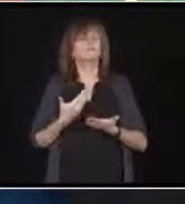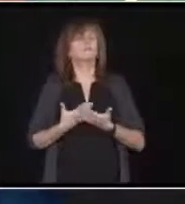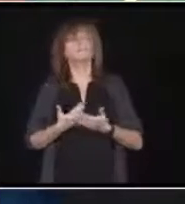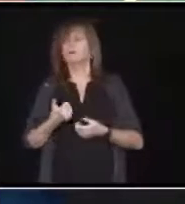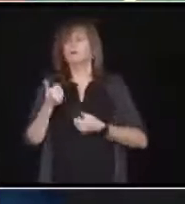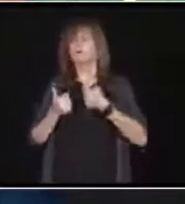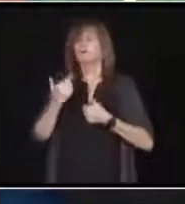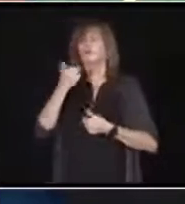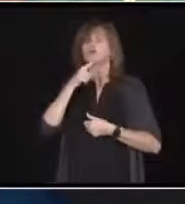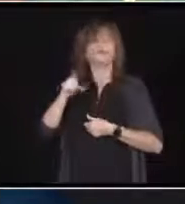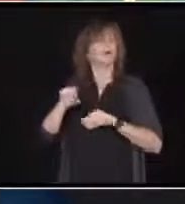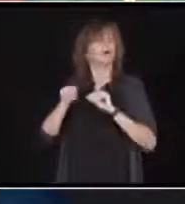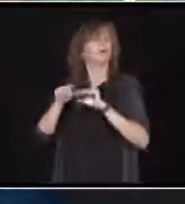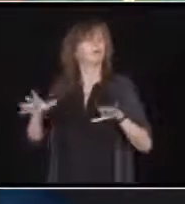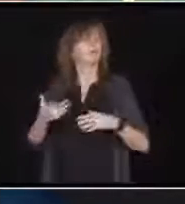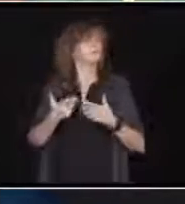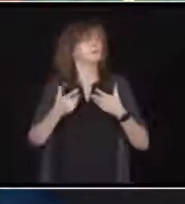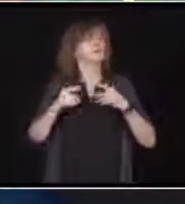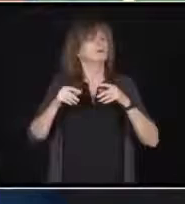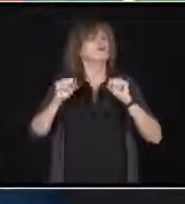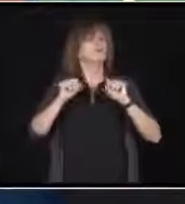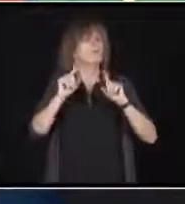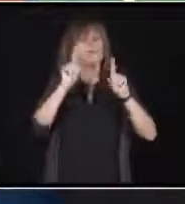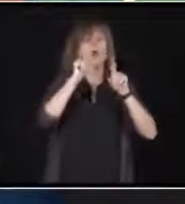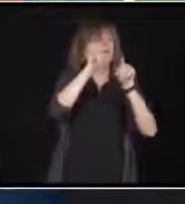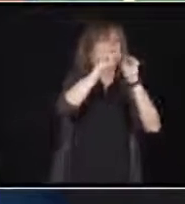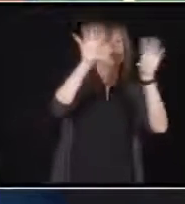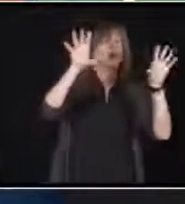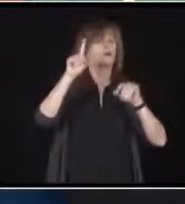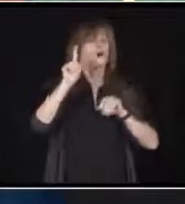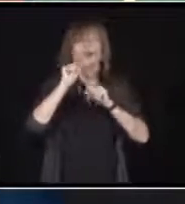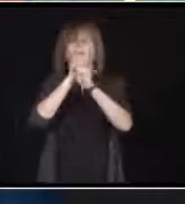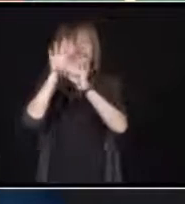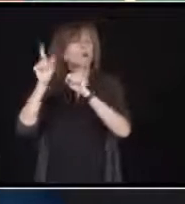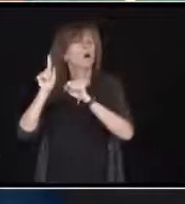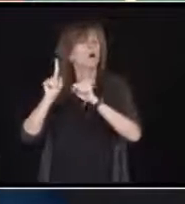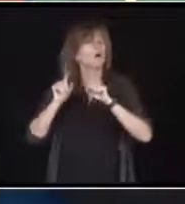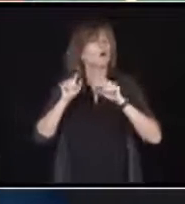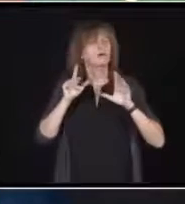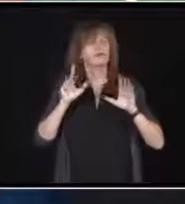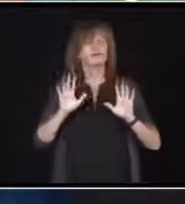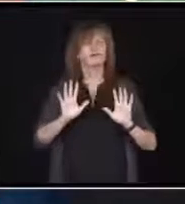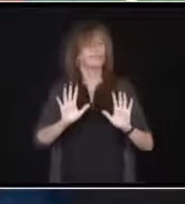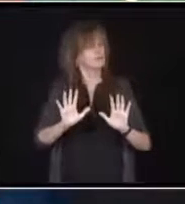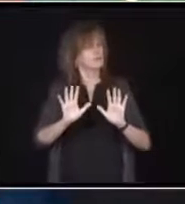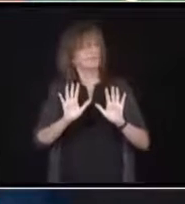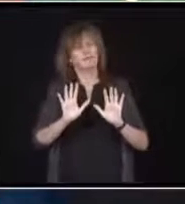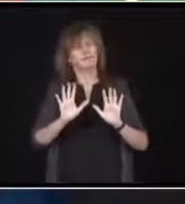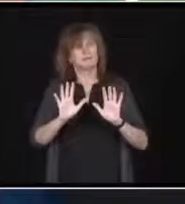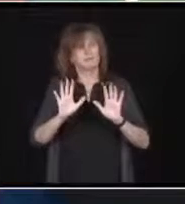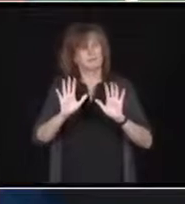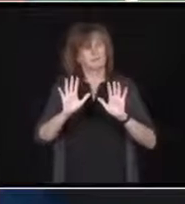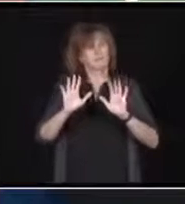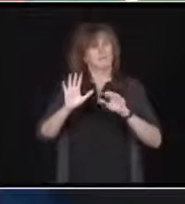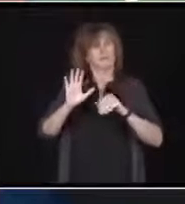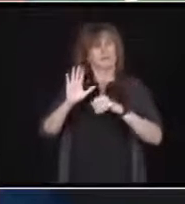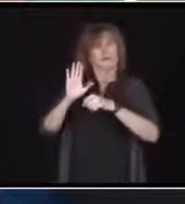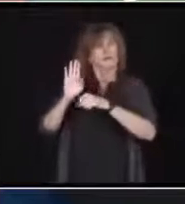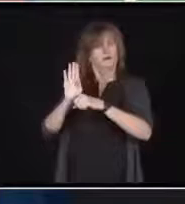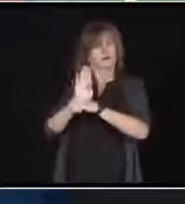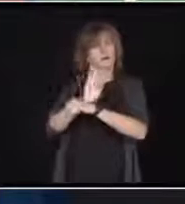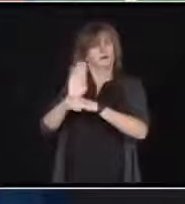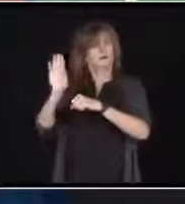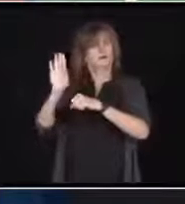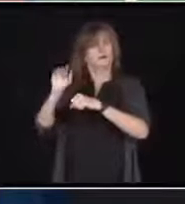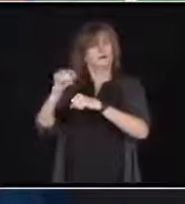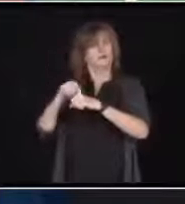had an outbreak. And the point is, there have been outbreaks in this type of facility, not necessarily in the specific one that